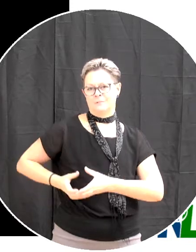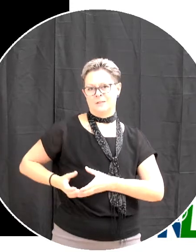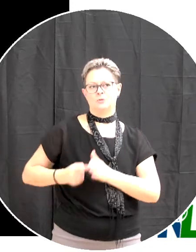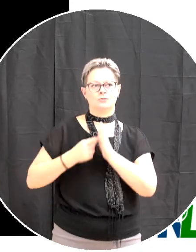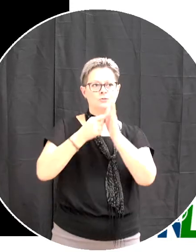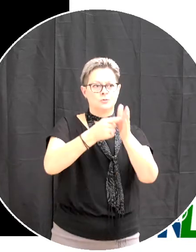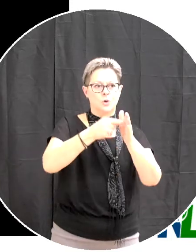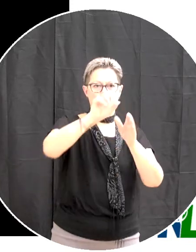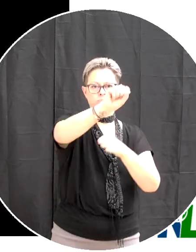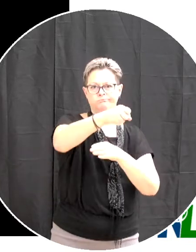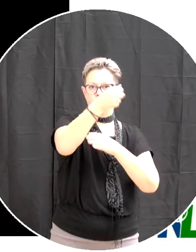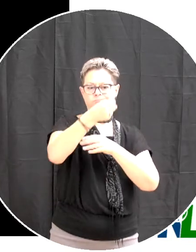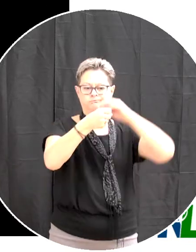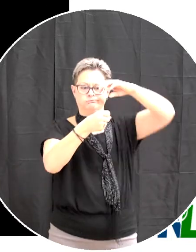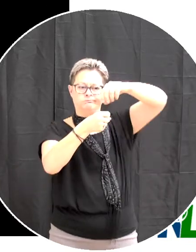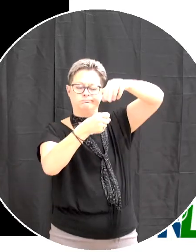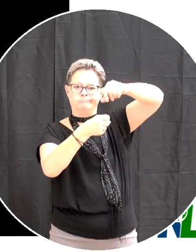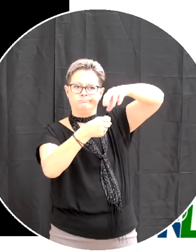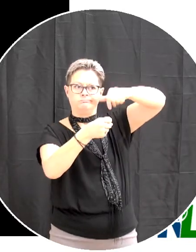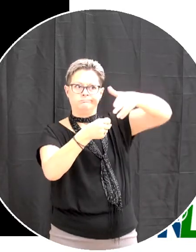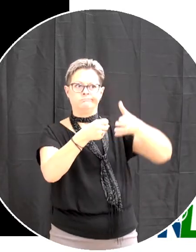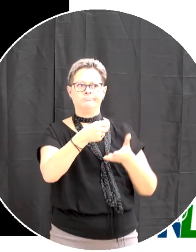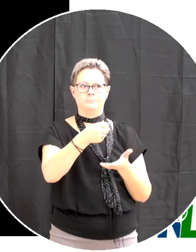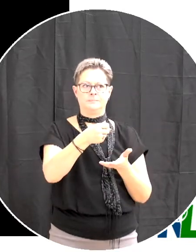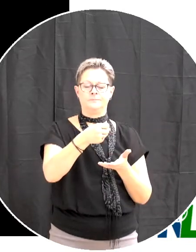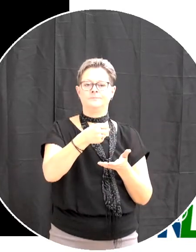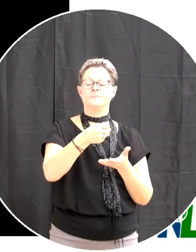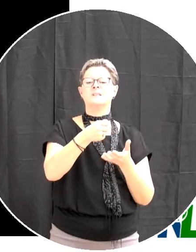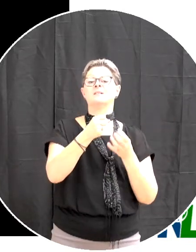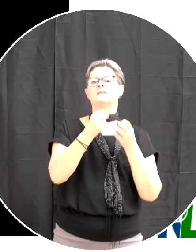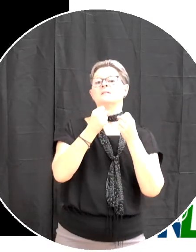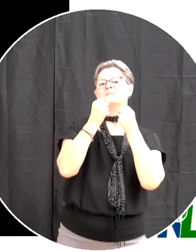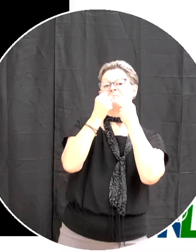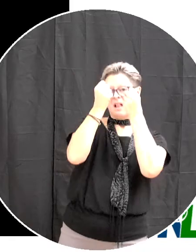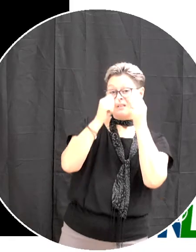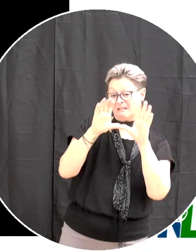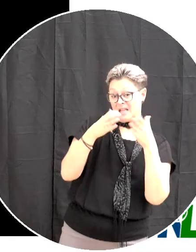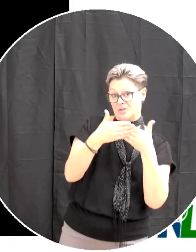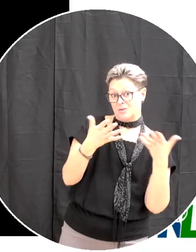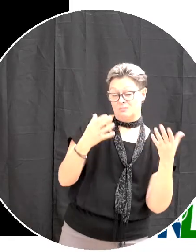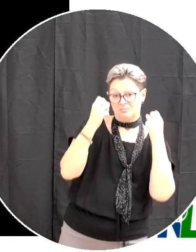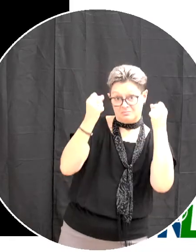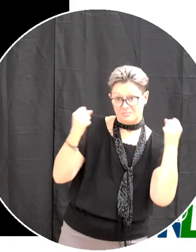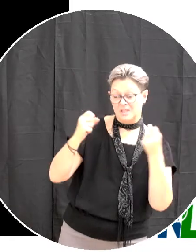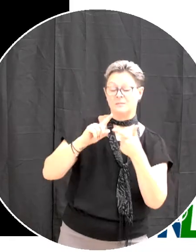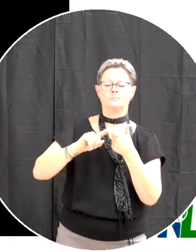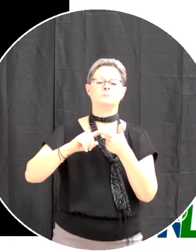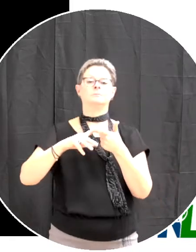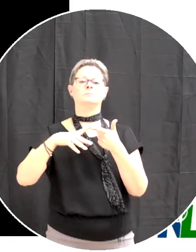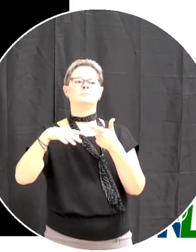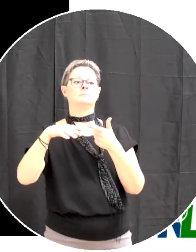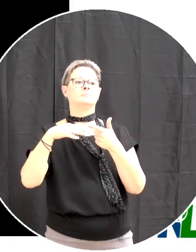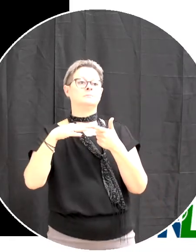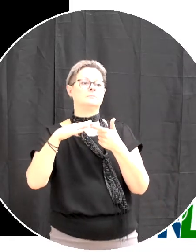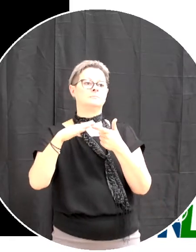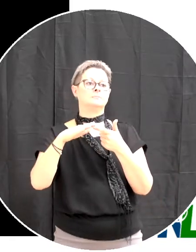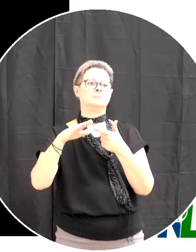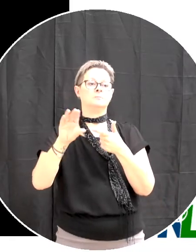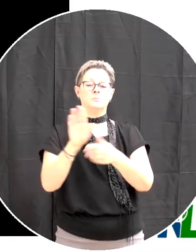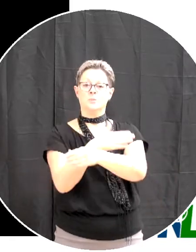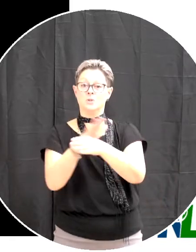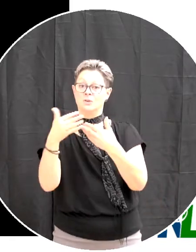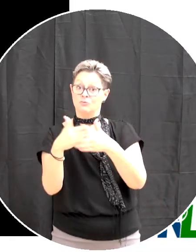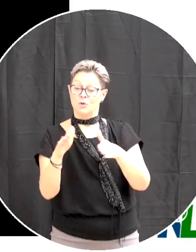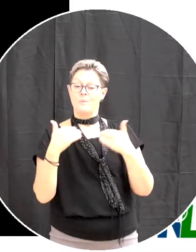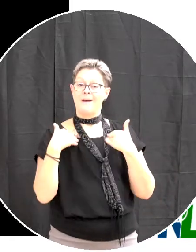All of our classrooms, including our phys ed and music room, receive a 1 ml bleach to 500 ml water